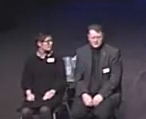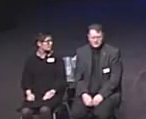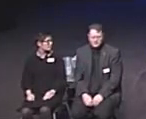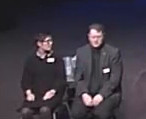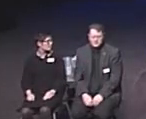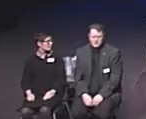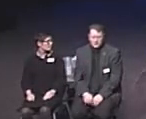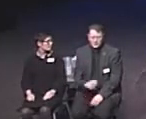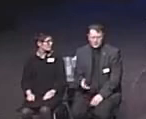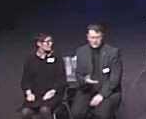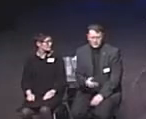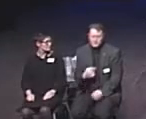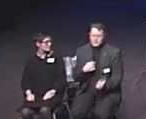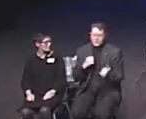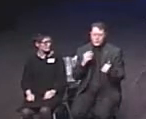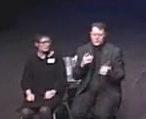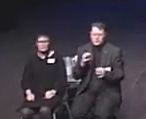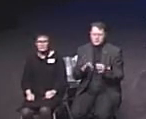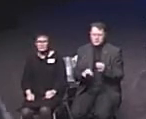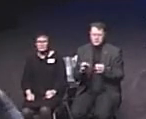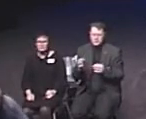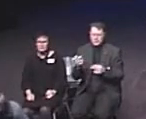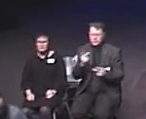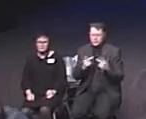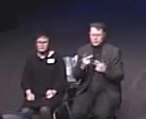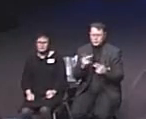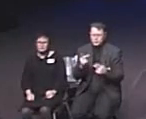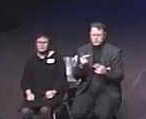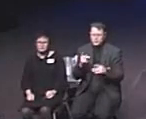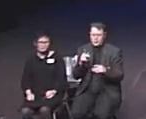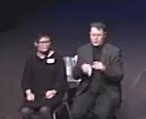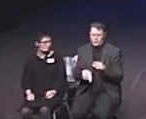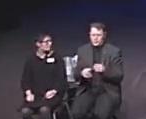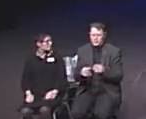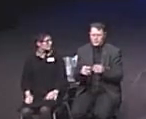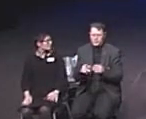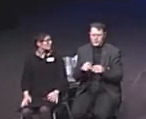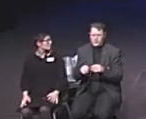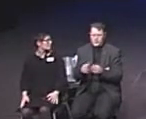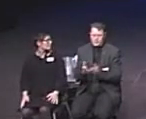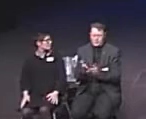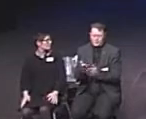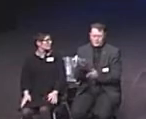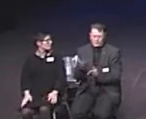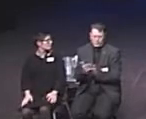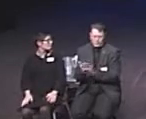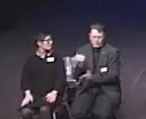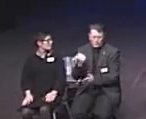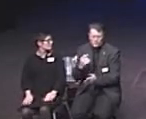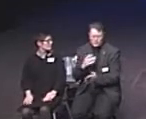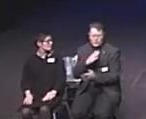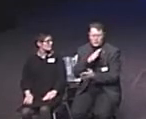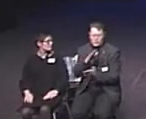Yeah. Go, Eva. For me, it's okay to cut the questions for a bit. Well, now we have, of course, we are never